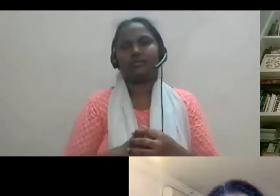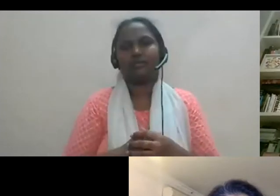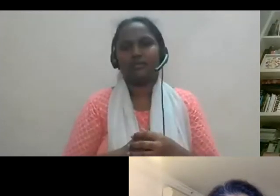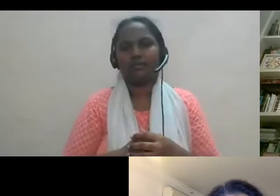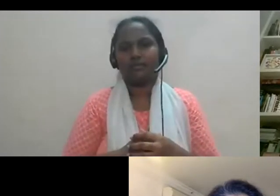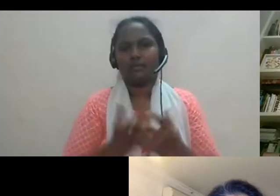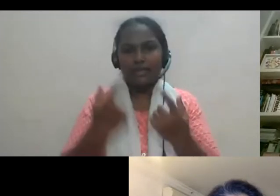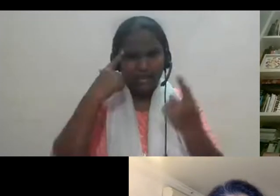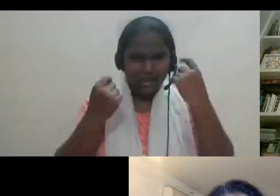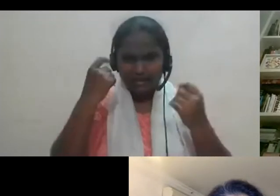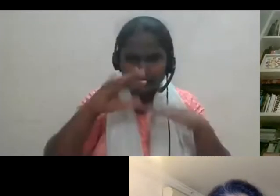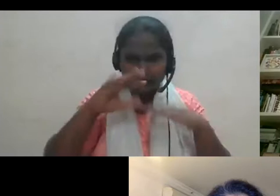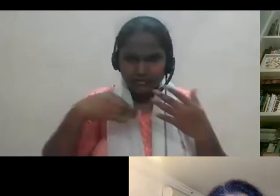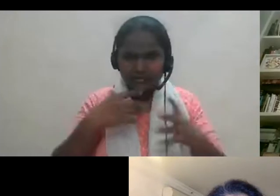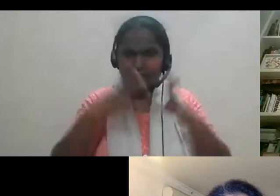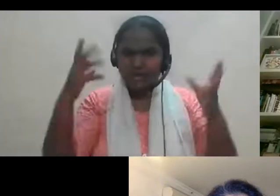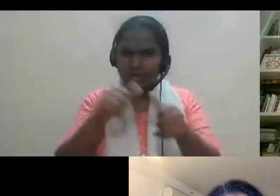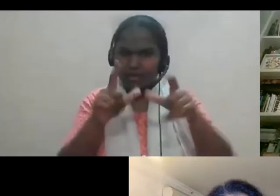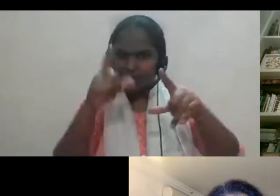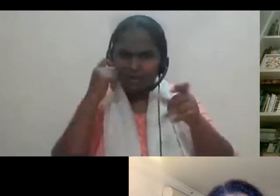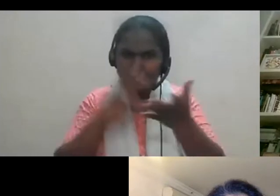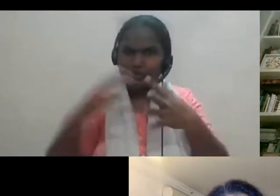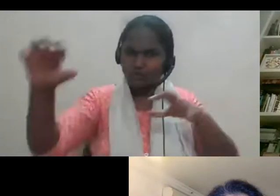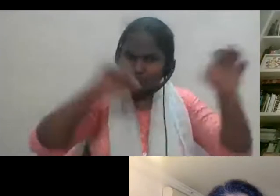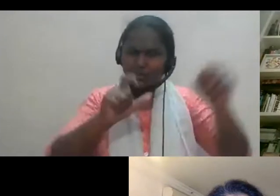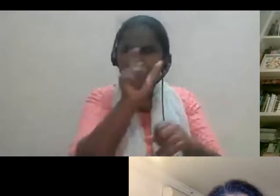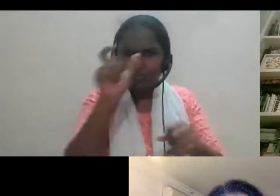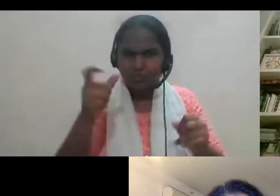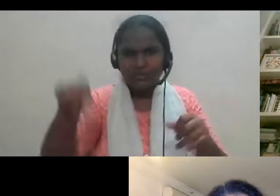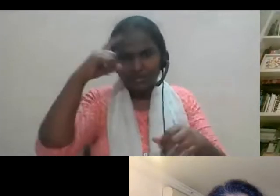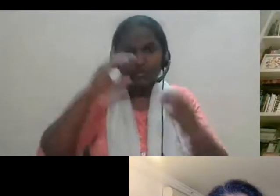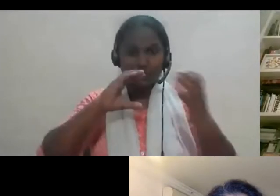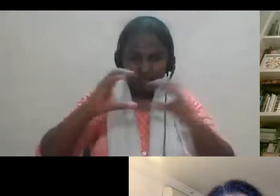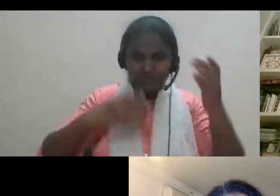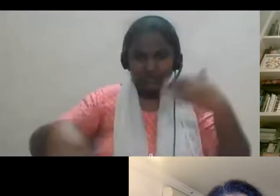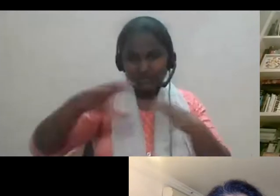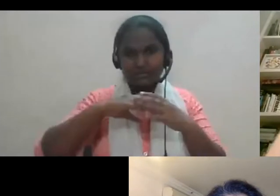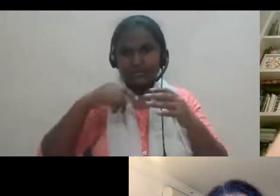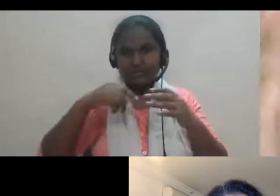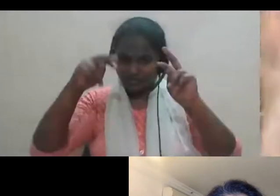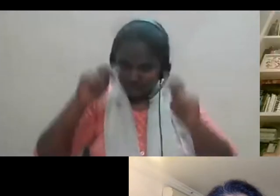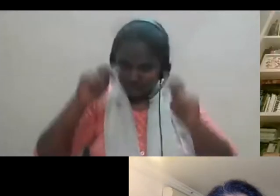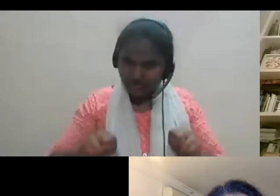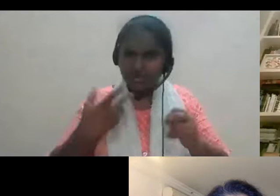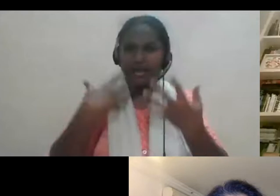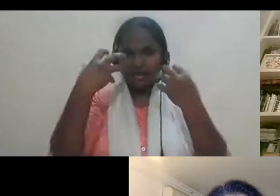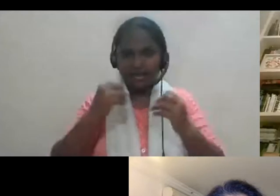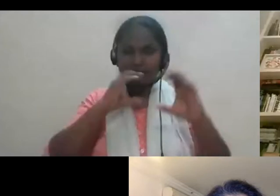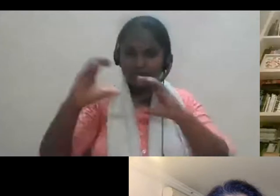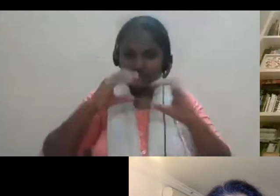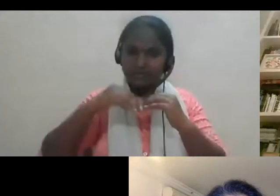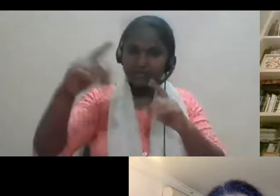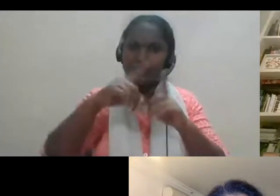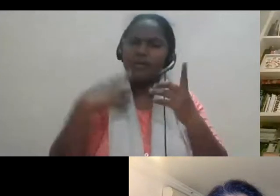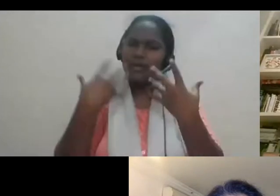and understand that we have a lot to bring towards that conversation if we need to still have that conversation. But I